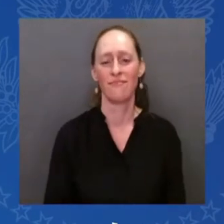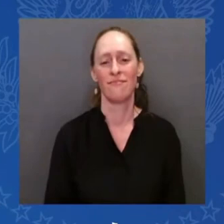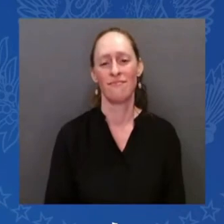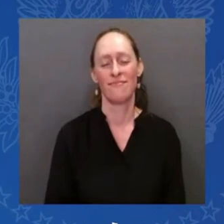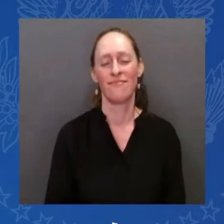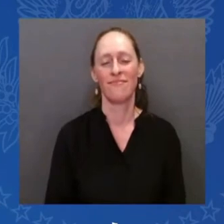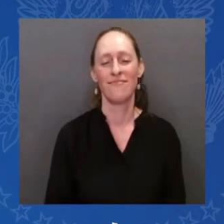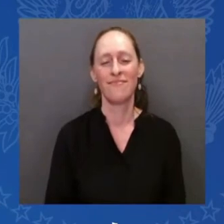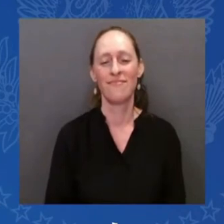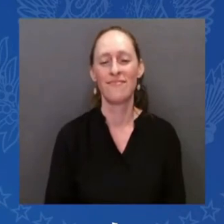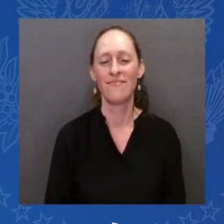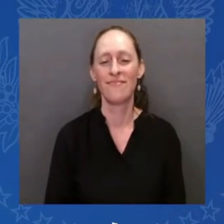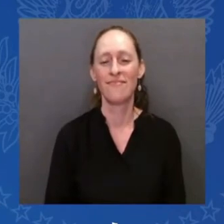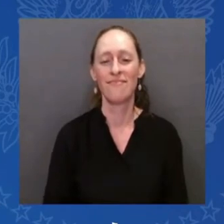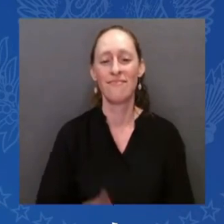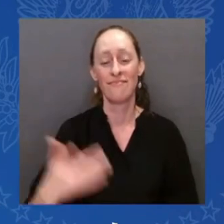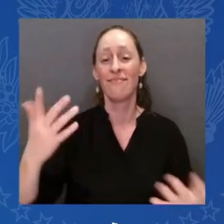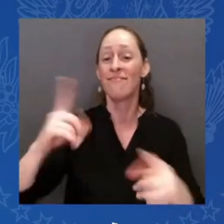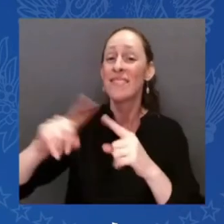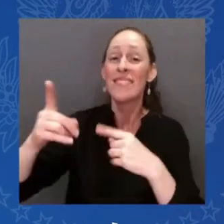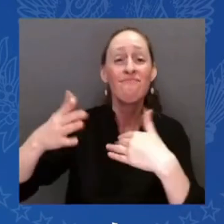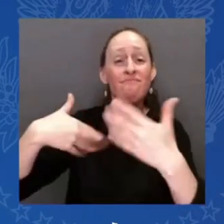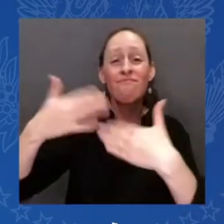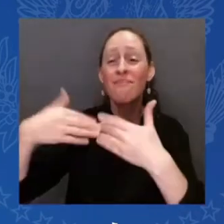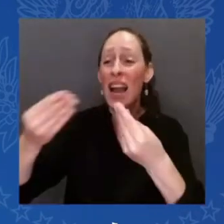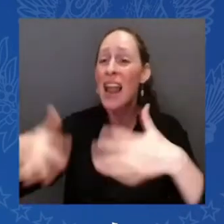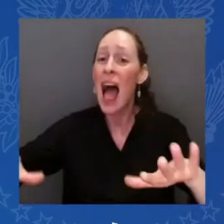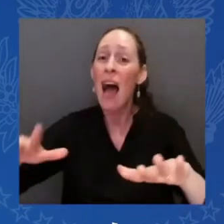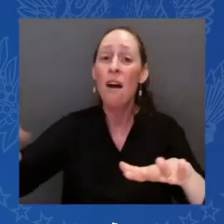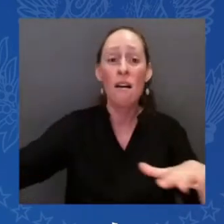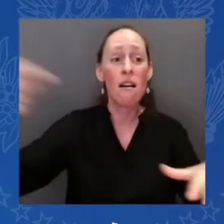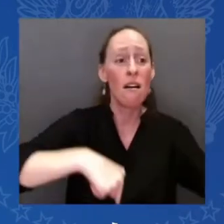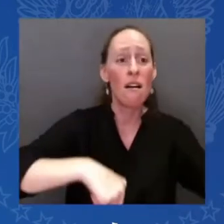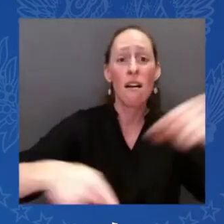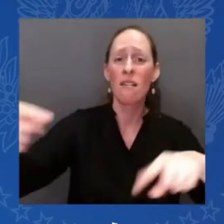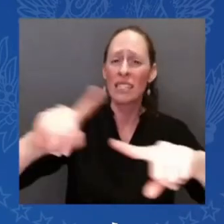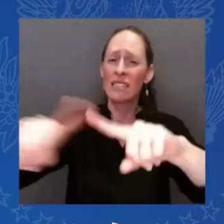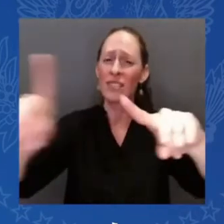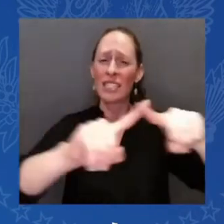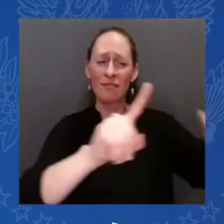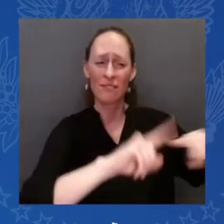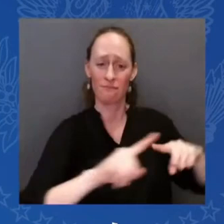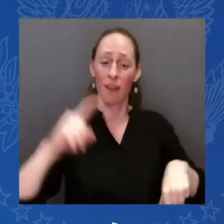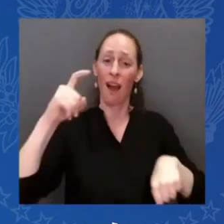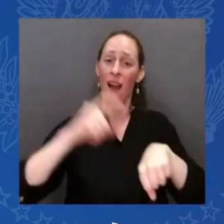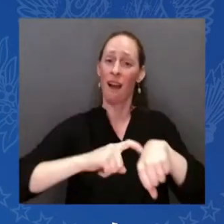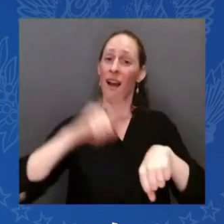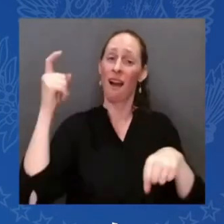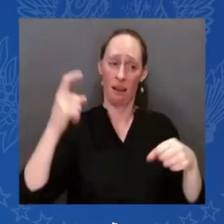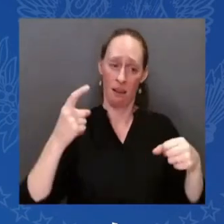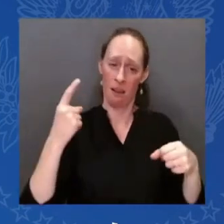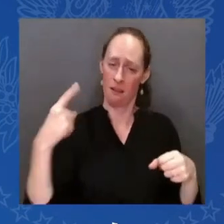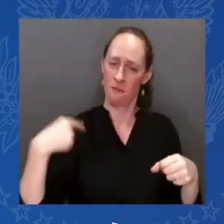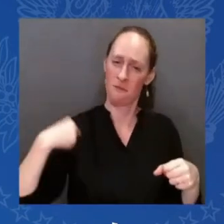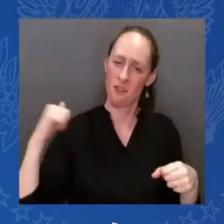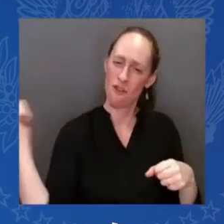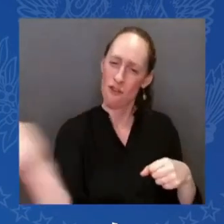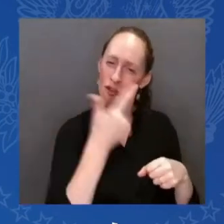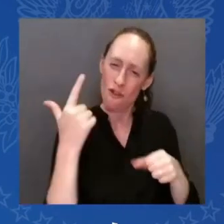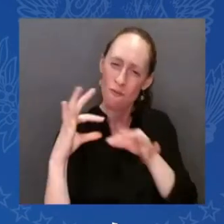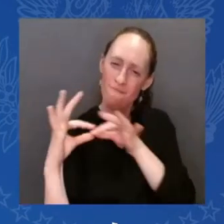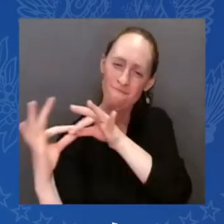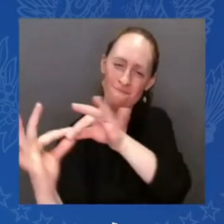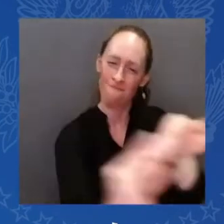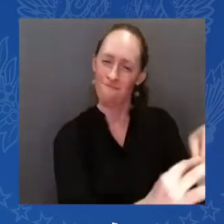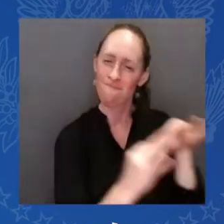welcome. You know, and I'll never stop fighting for you, I promise you. Because fighting for you, by the way, I love when people say, well, why do